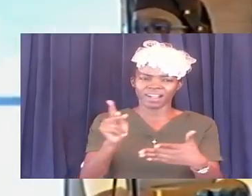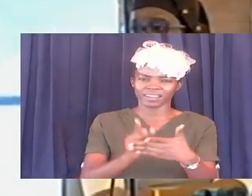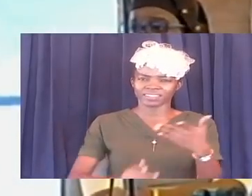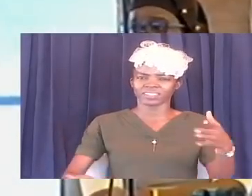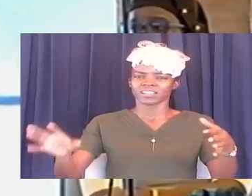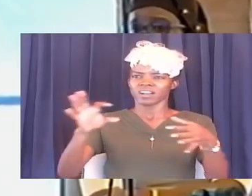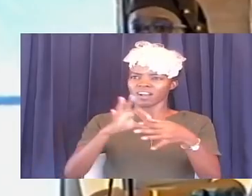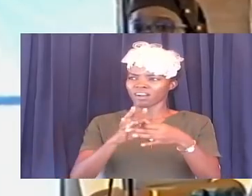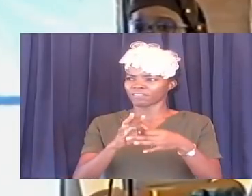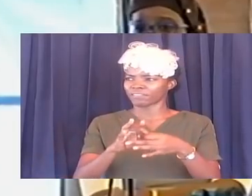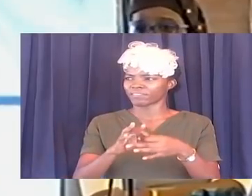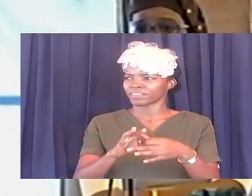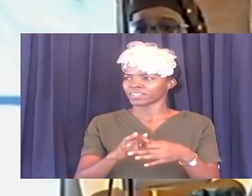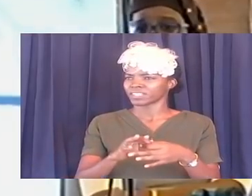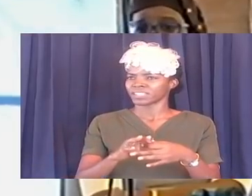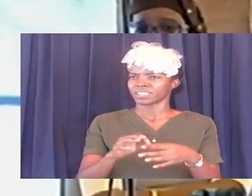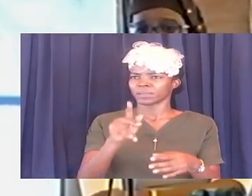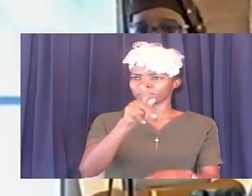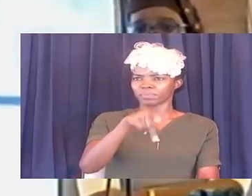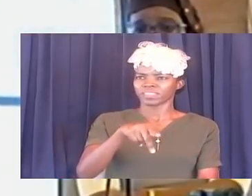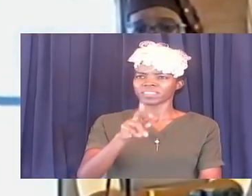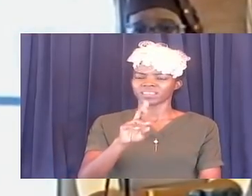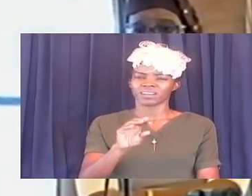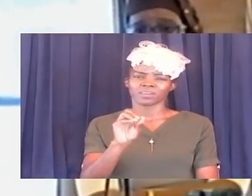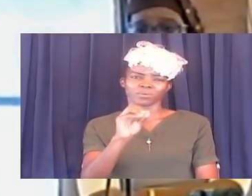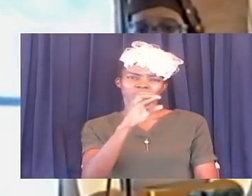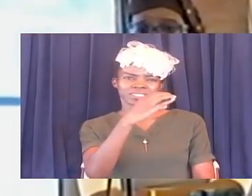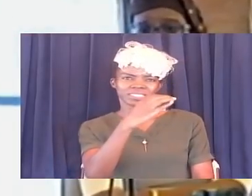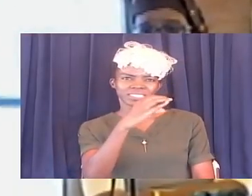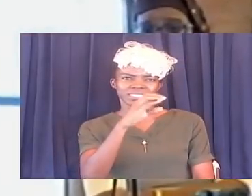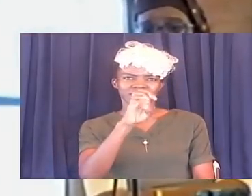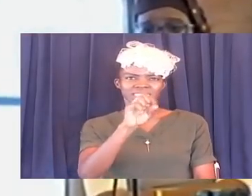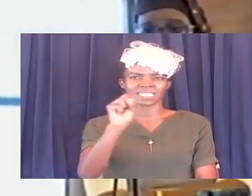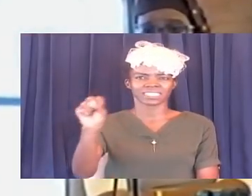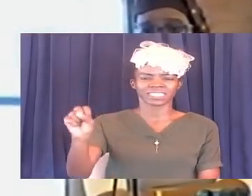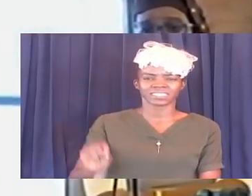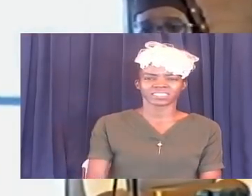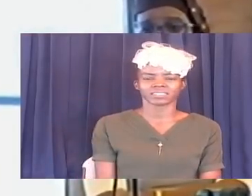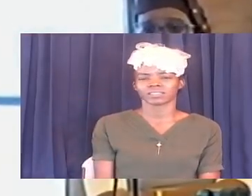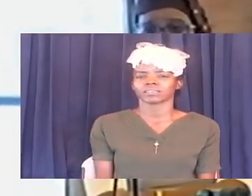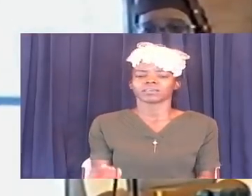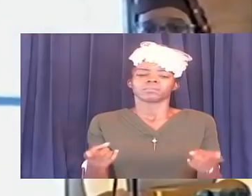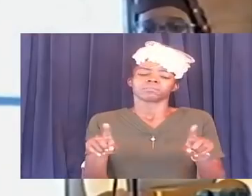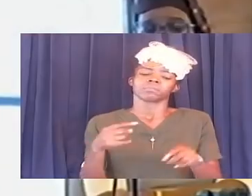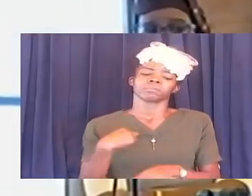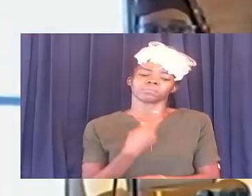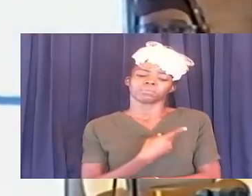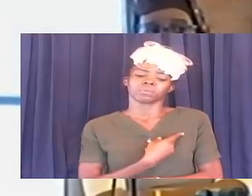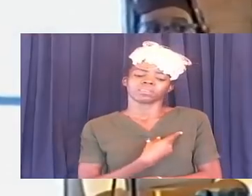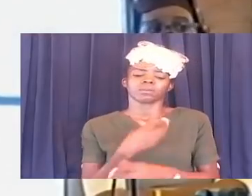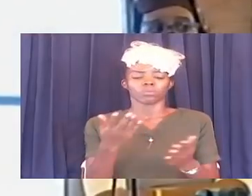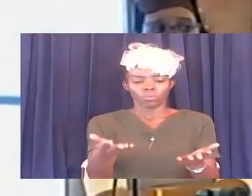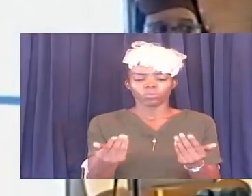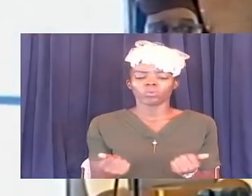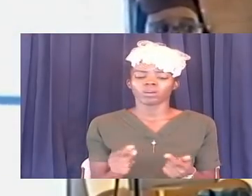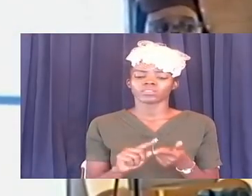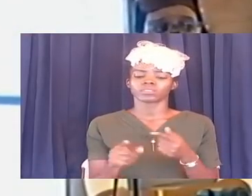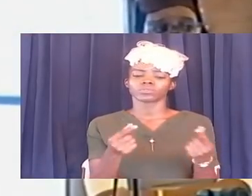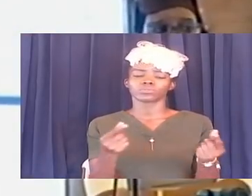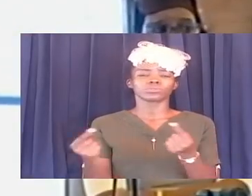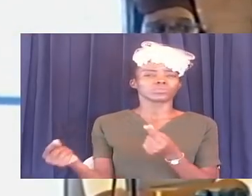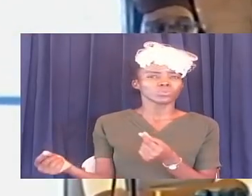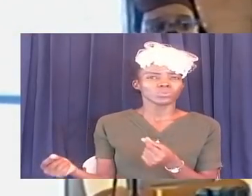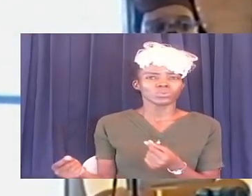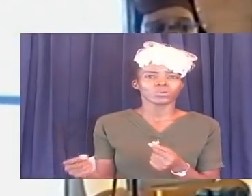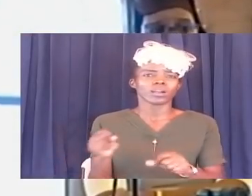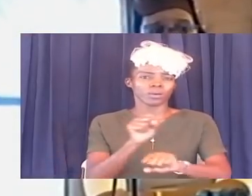Hallelujah. Just as I said earlier, when we have a particular career field that we decide that, yes, this is what I